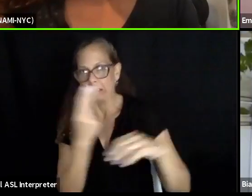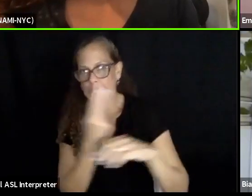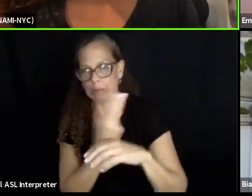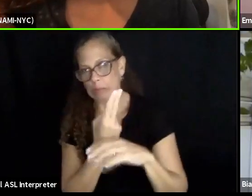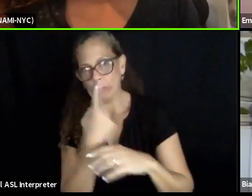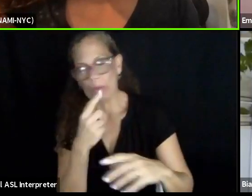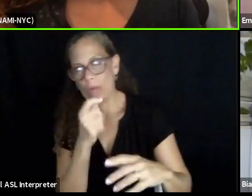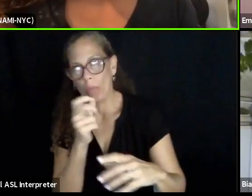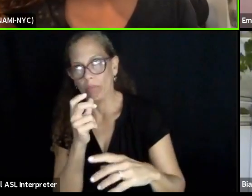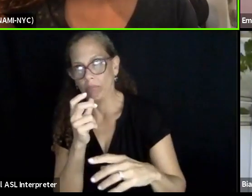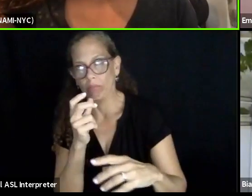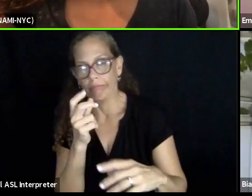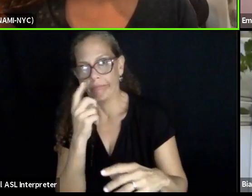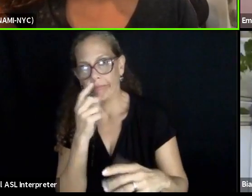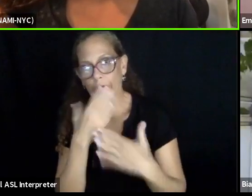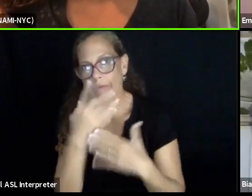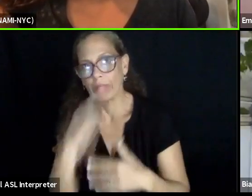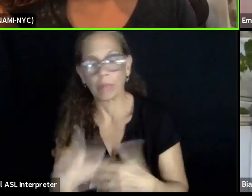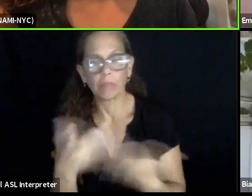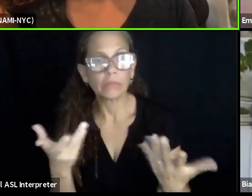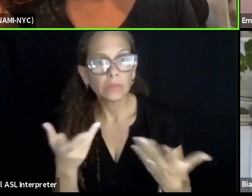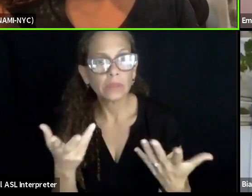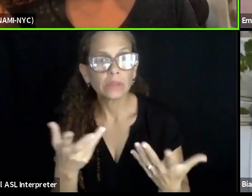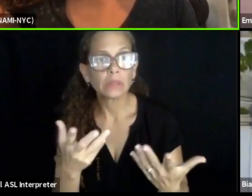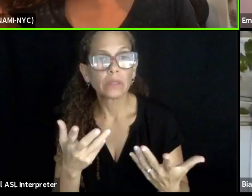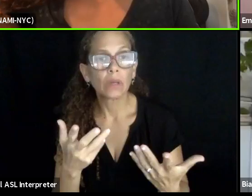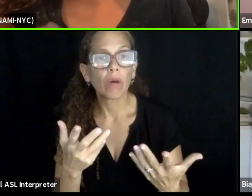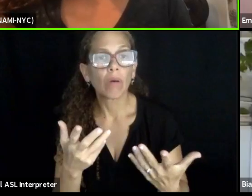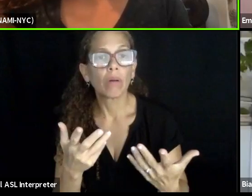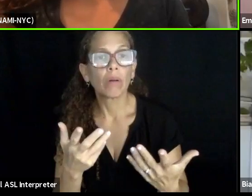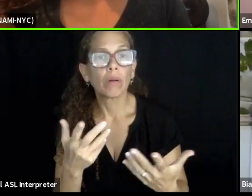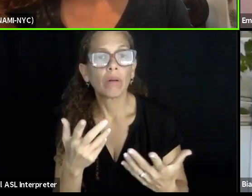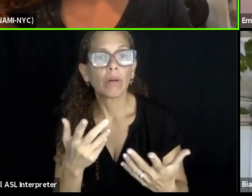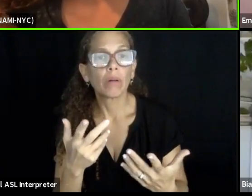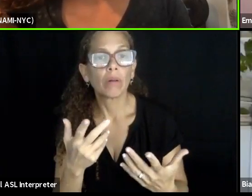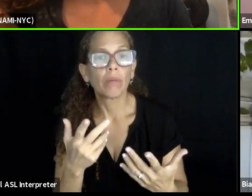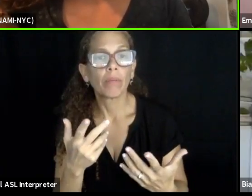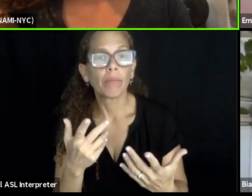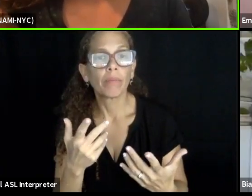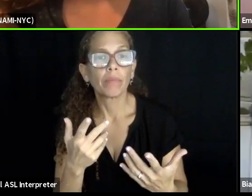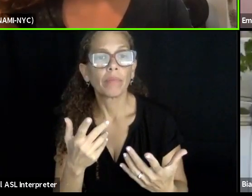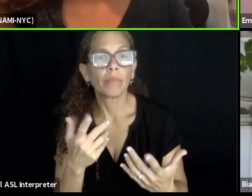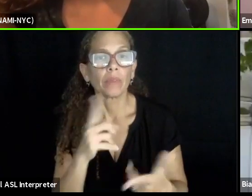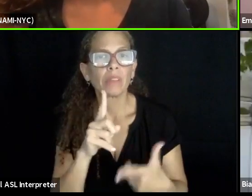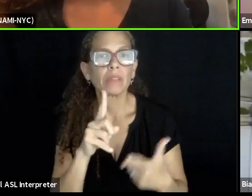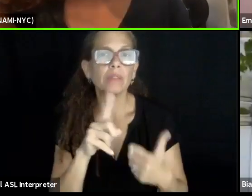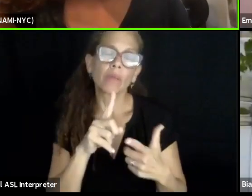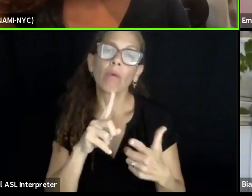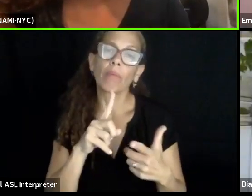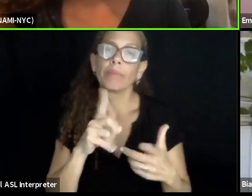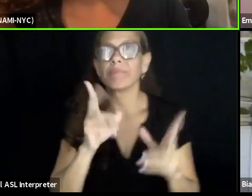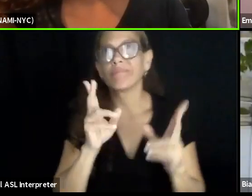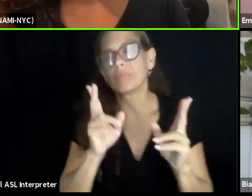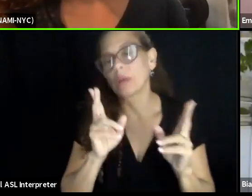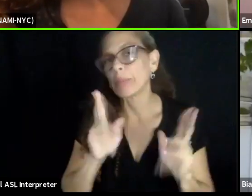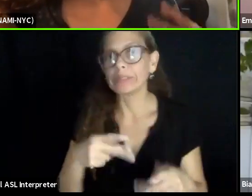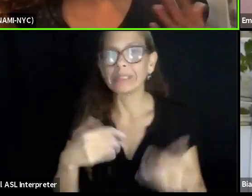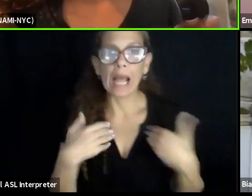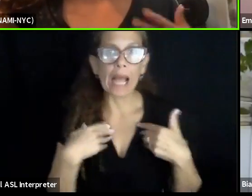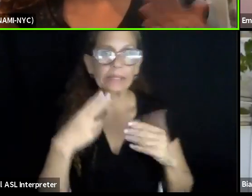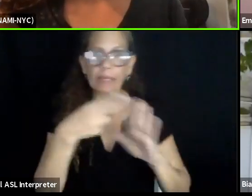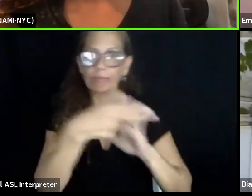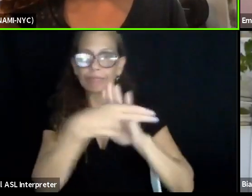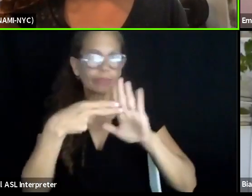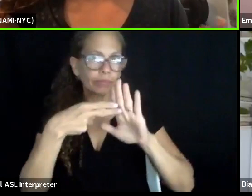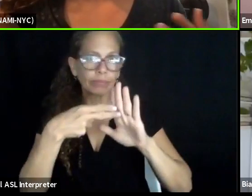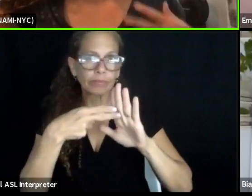I'll start with something I think is a great question. When someone has lived with a diagnosis for decades, how